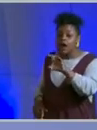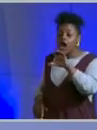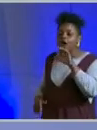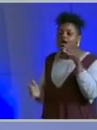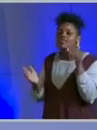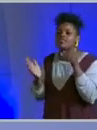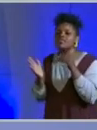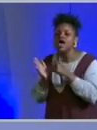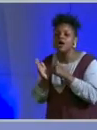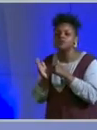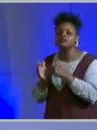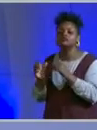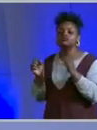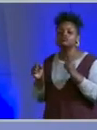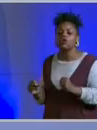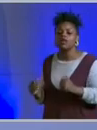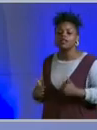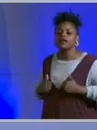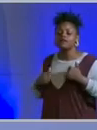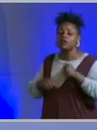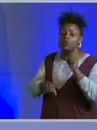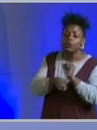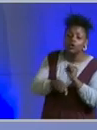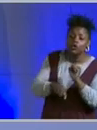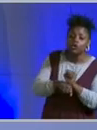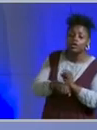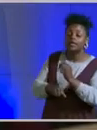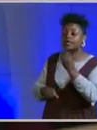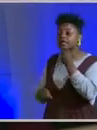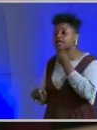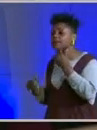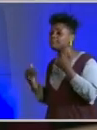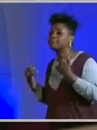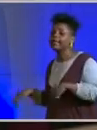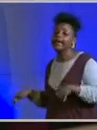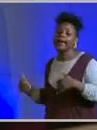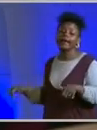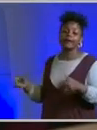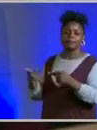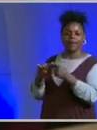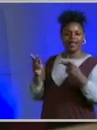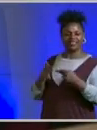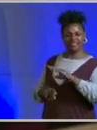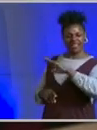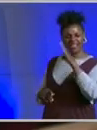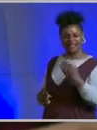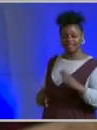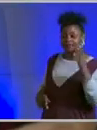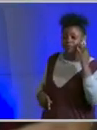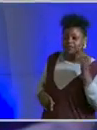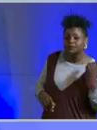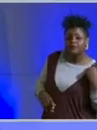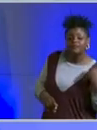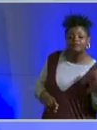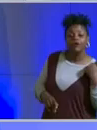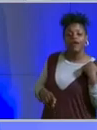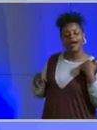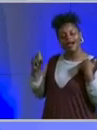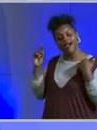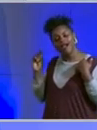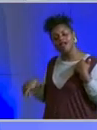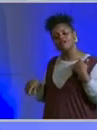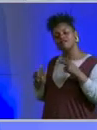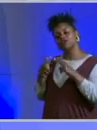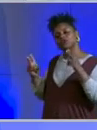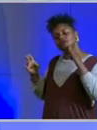strong. People live, work, and dine and play in places that they never have. And so we have to be very focused on how